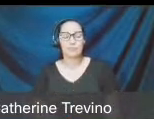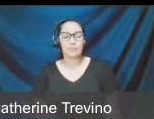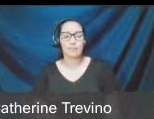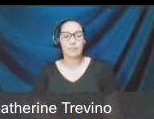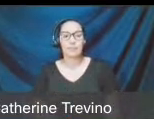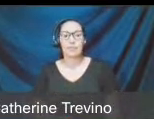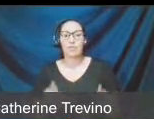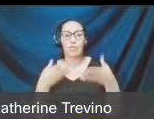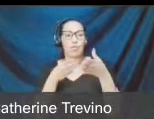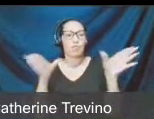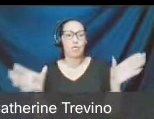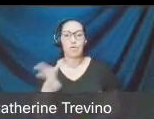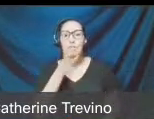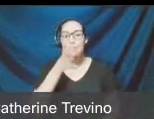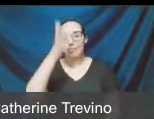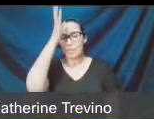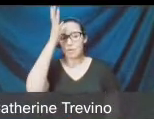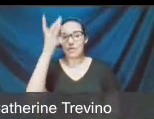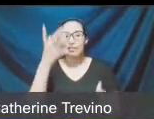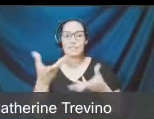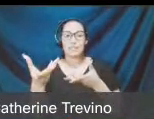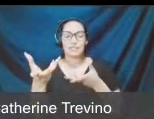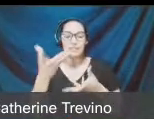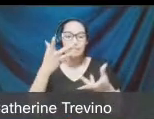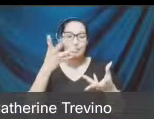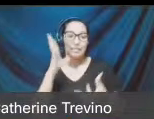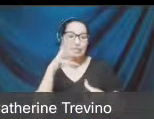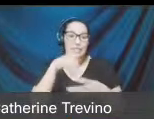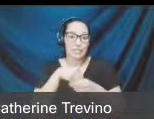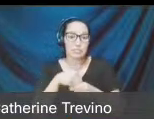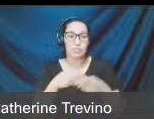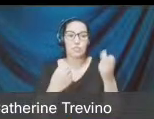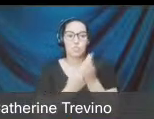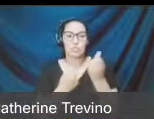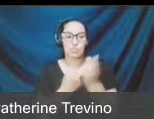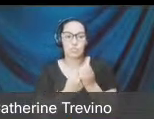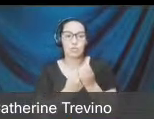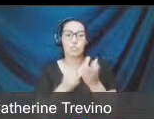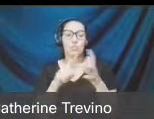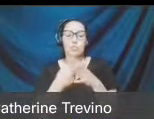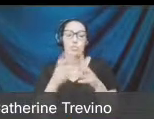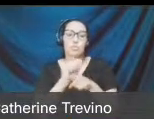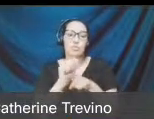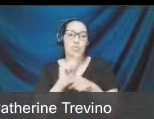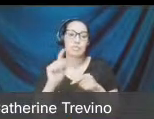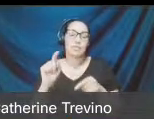Overall parent engagement and support will include several parent meetings and trainings at the beginning of the school year